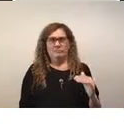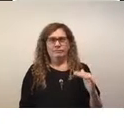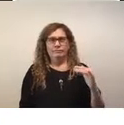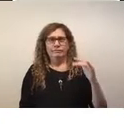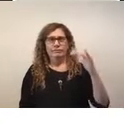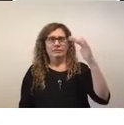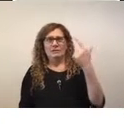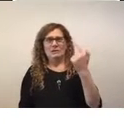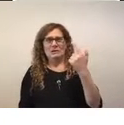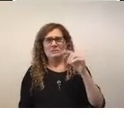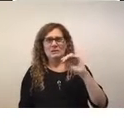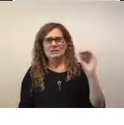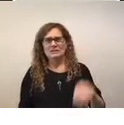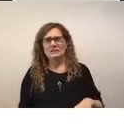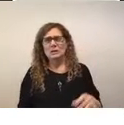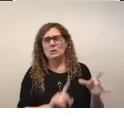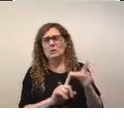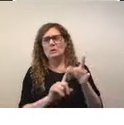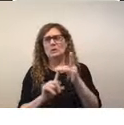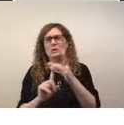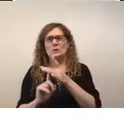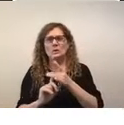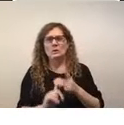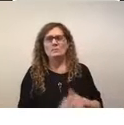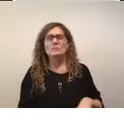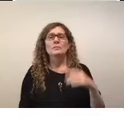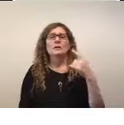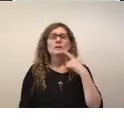are individuals 16 years of age or older, are fully vaccinated.